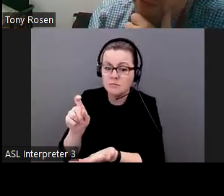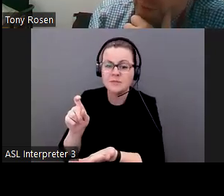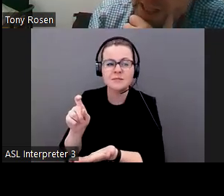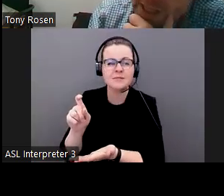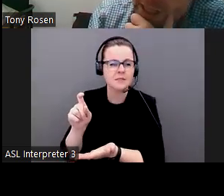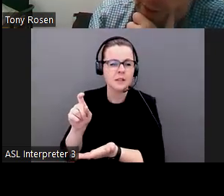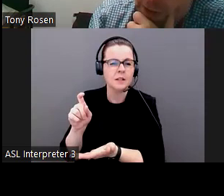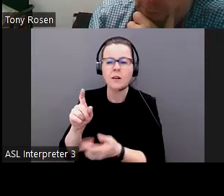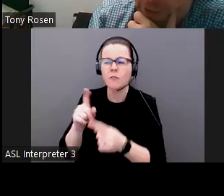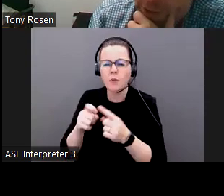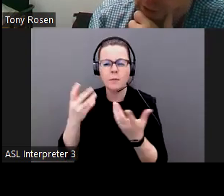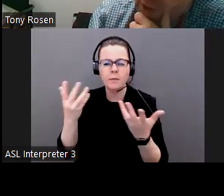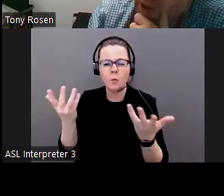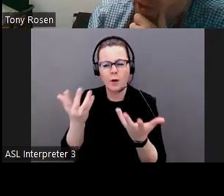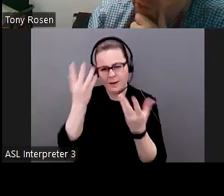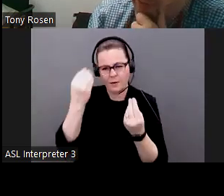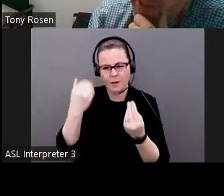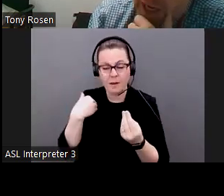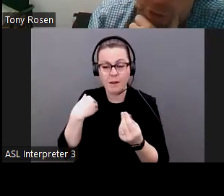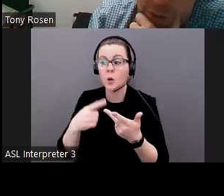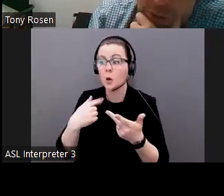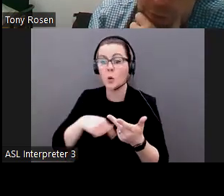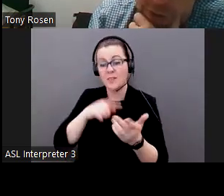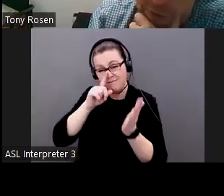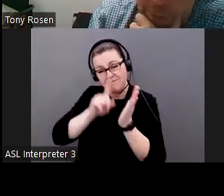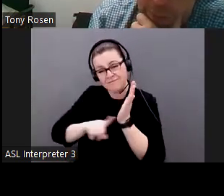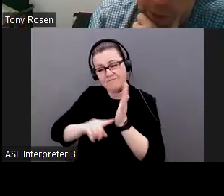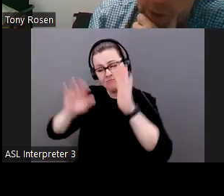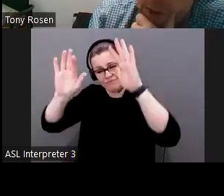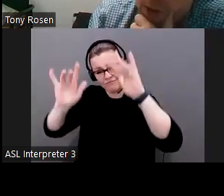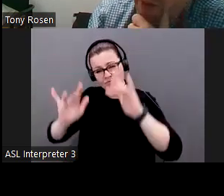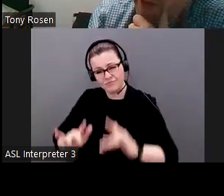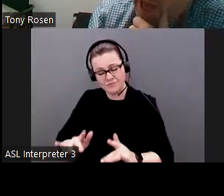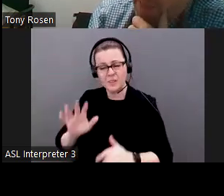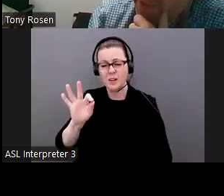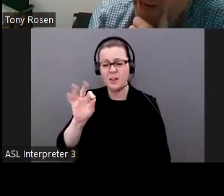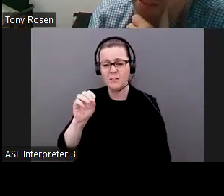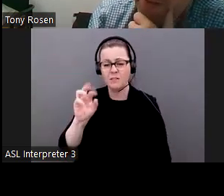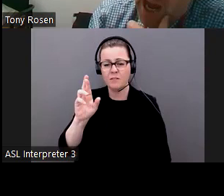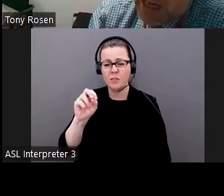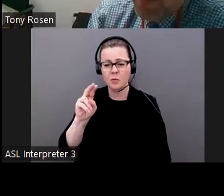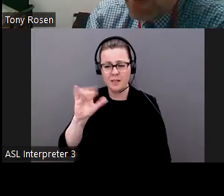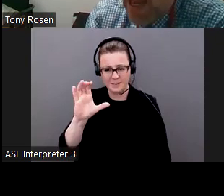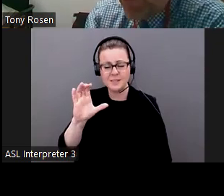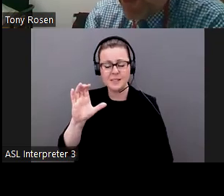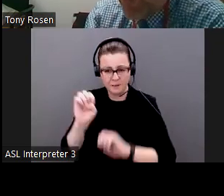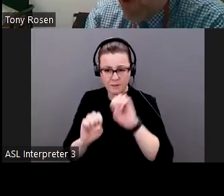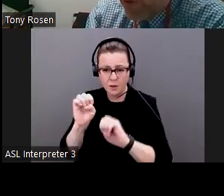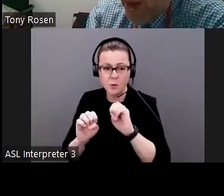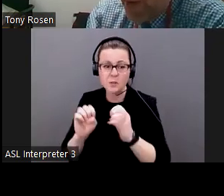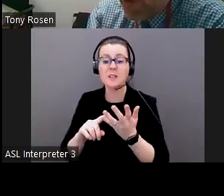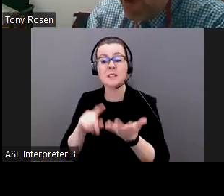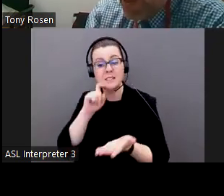conduct a forensic evaluation, including for sexual assault abuse if appropriate, with comprehensive documentation